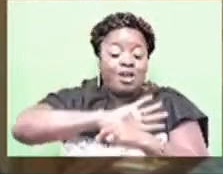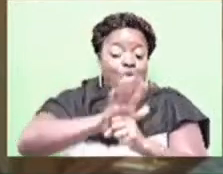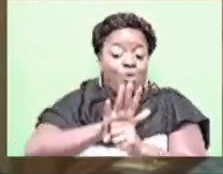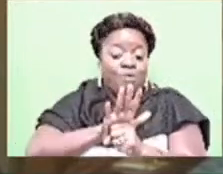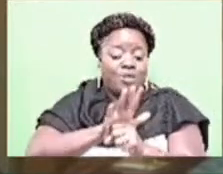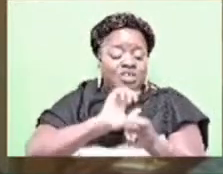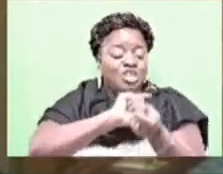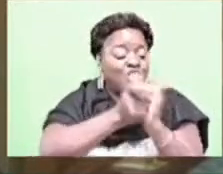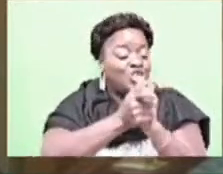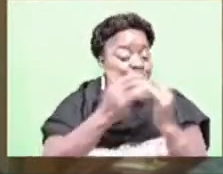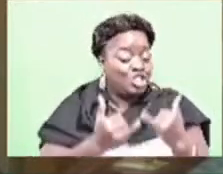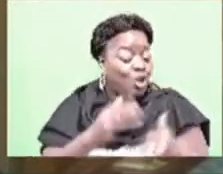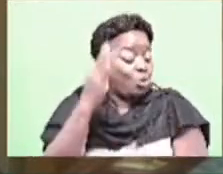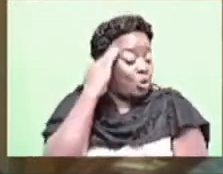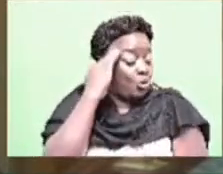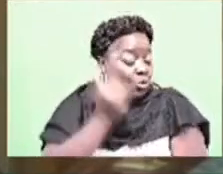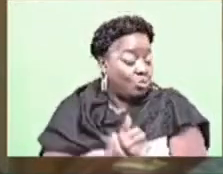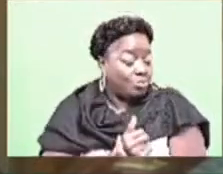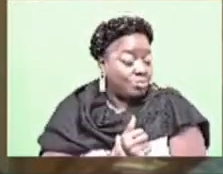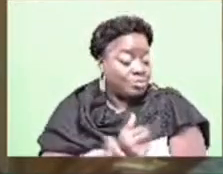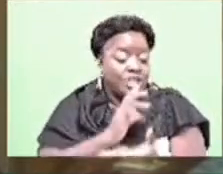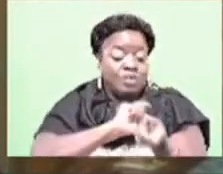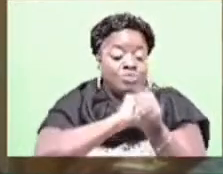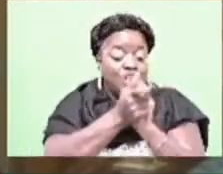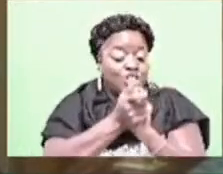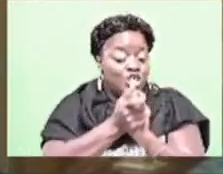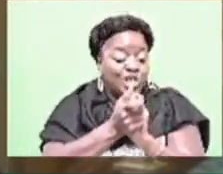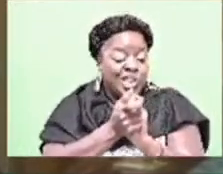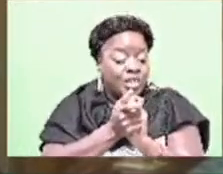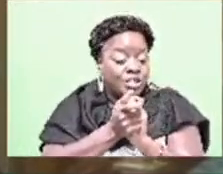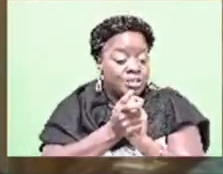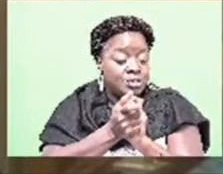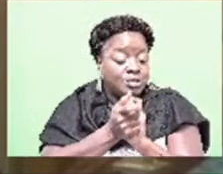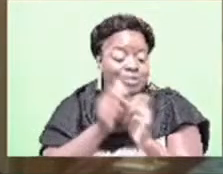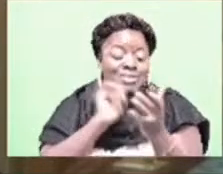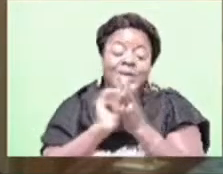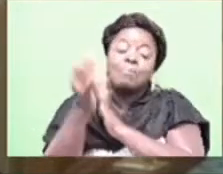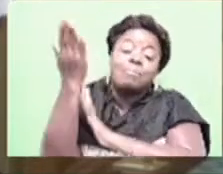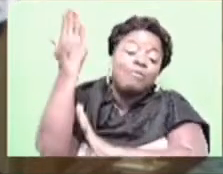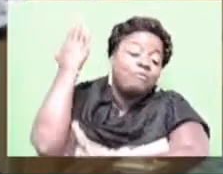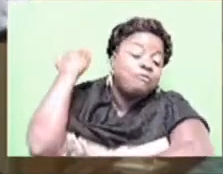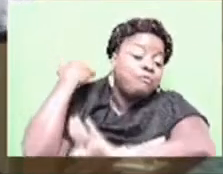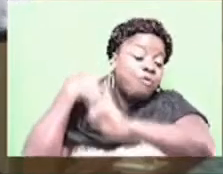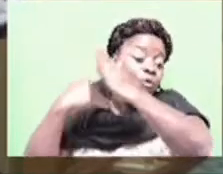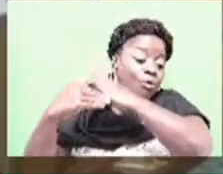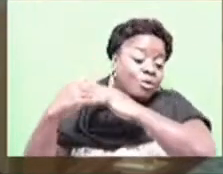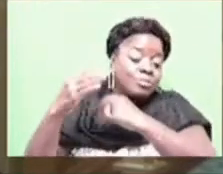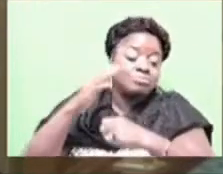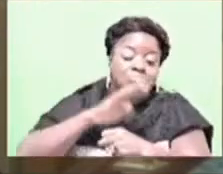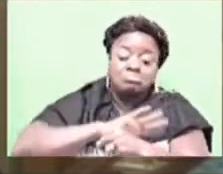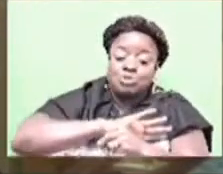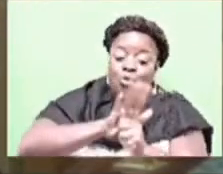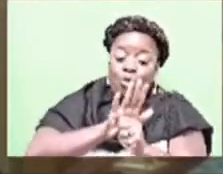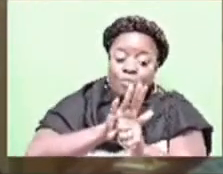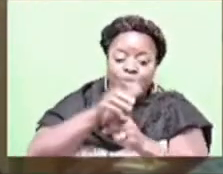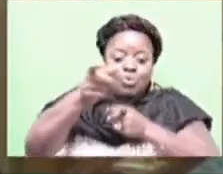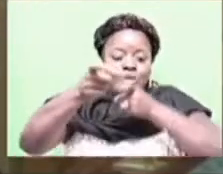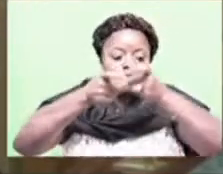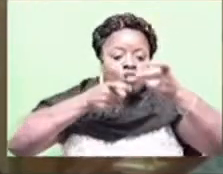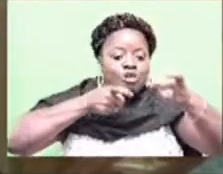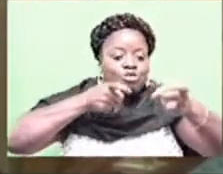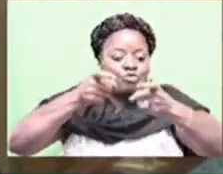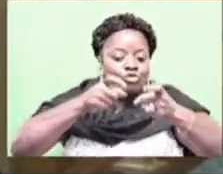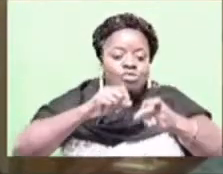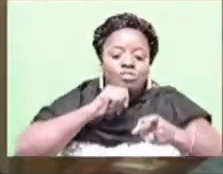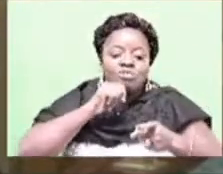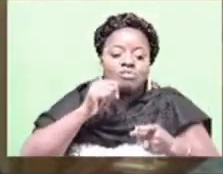So if you change your position, that back then, the virus was being controlled not because of the